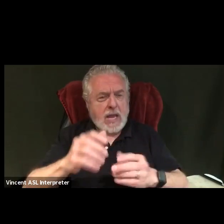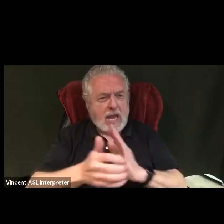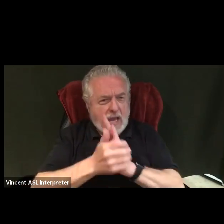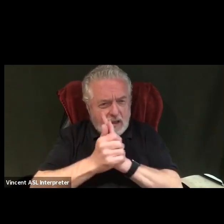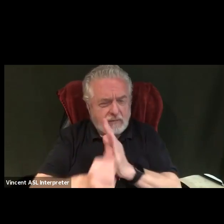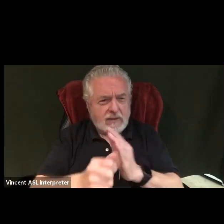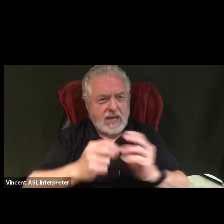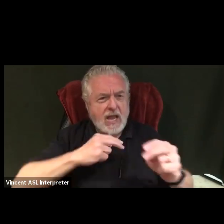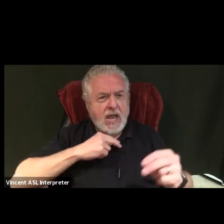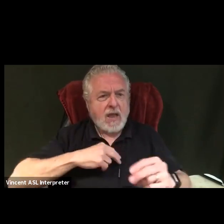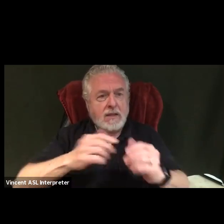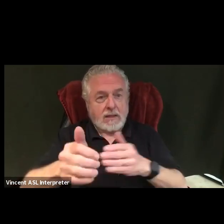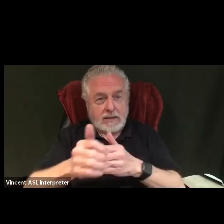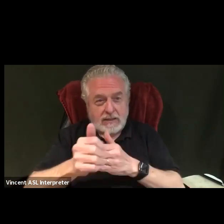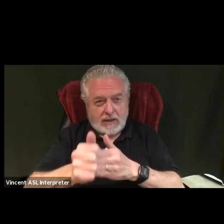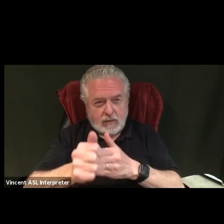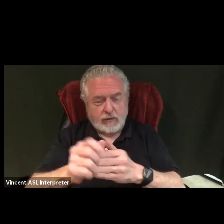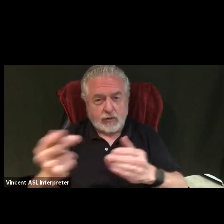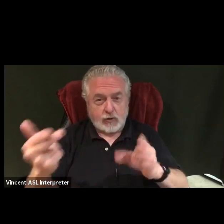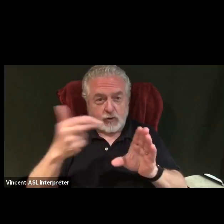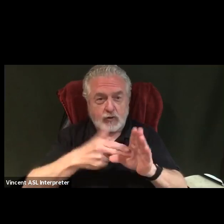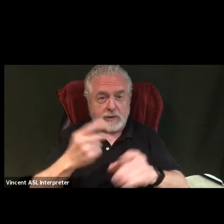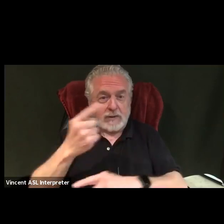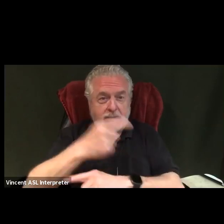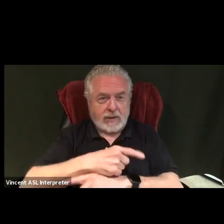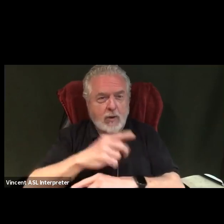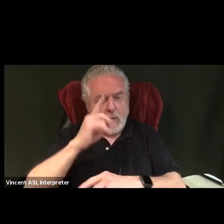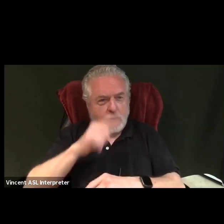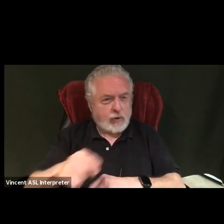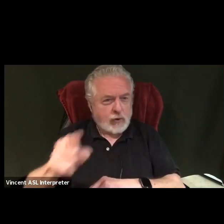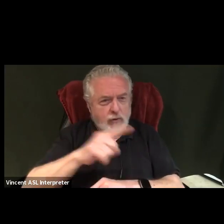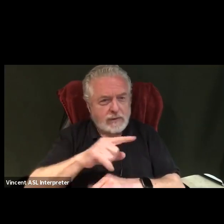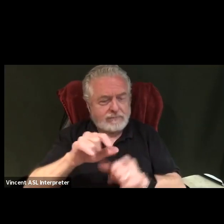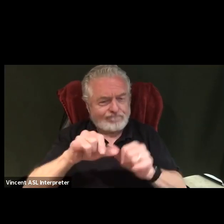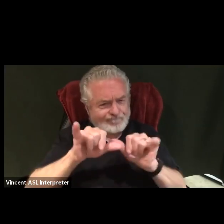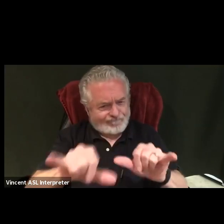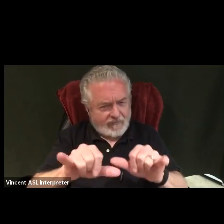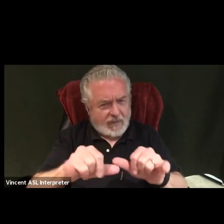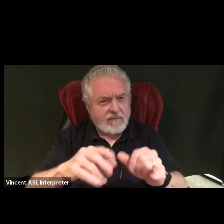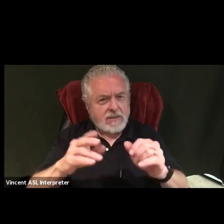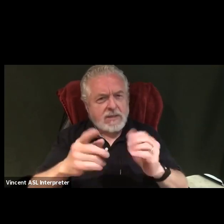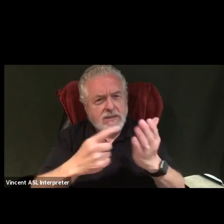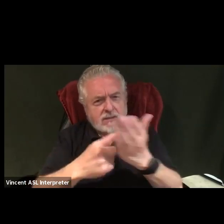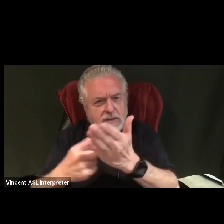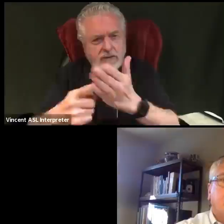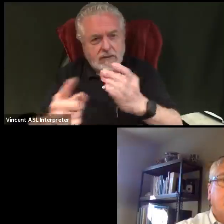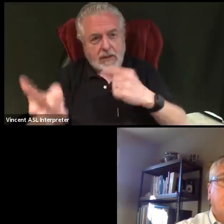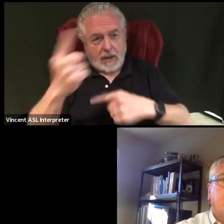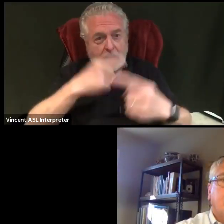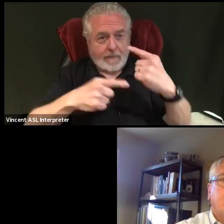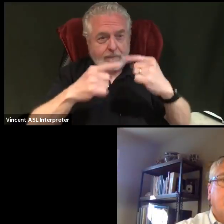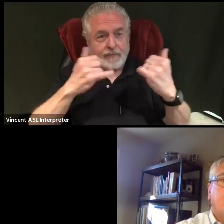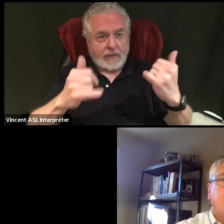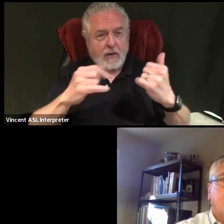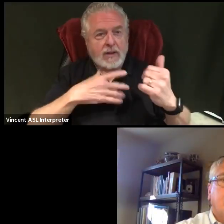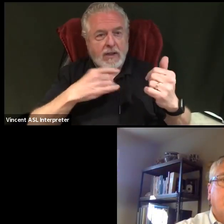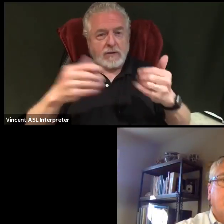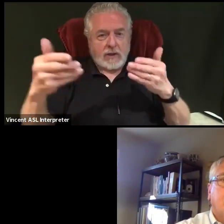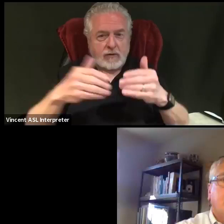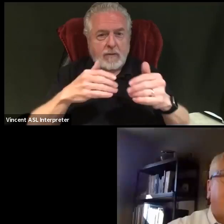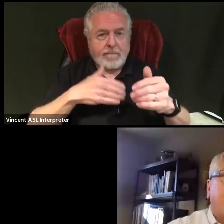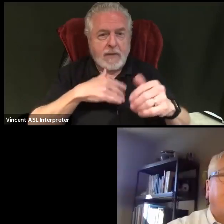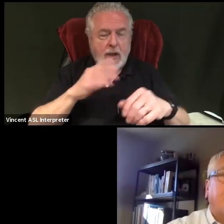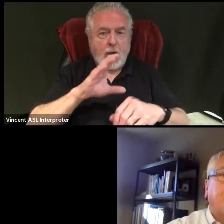and healthcare leaders who will be joining us today, so we hope that you'll stay tuned for the panel discussions to come. For now, I would like to introduce